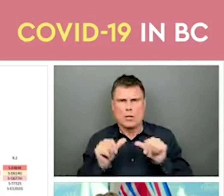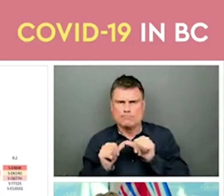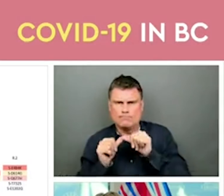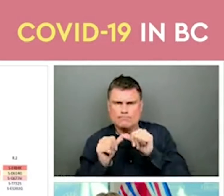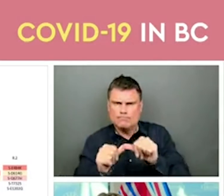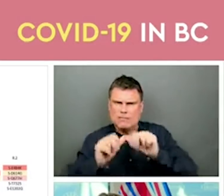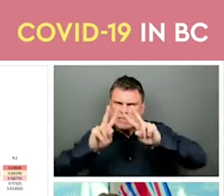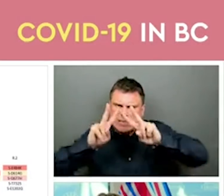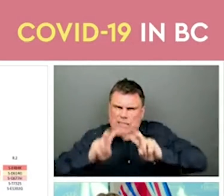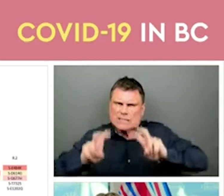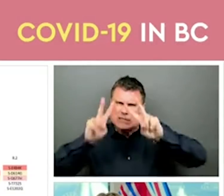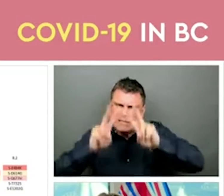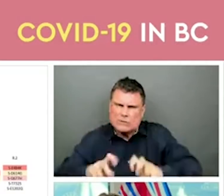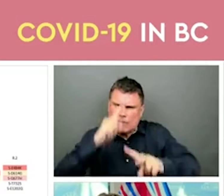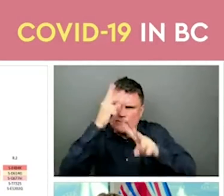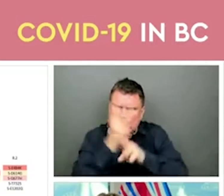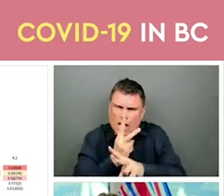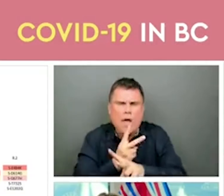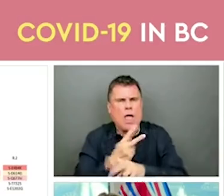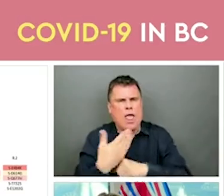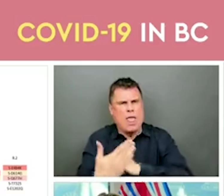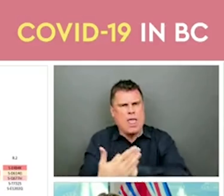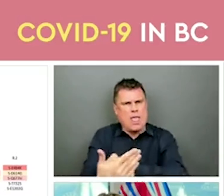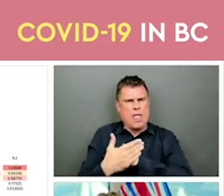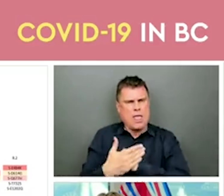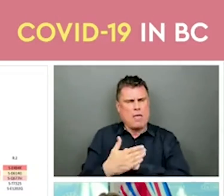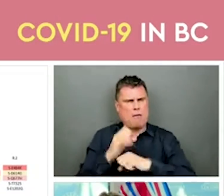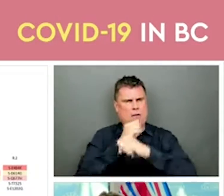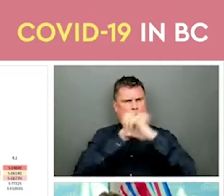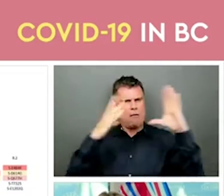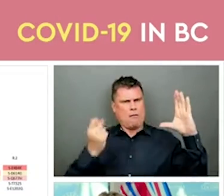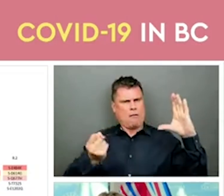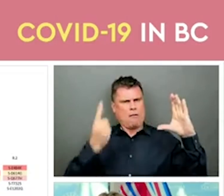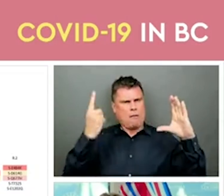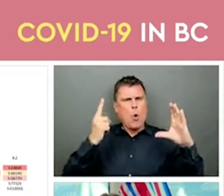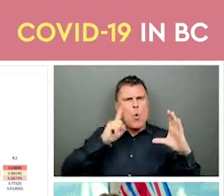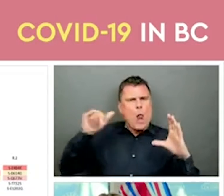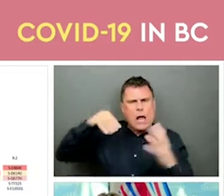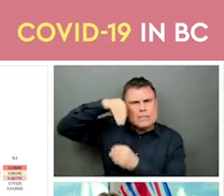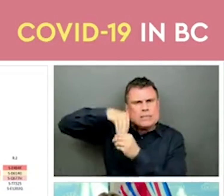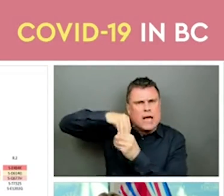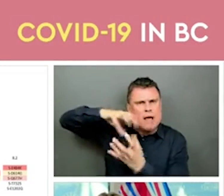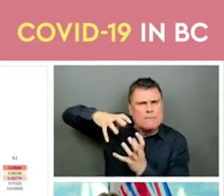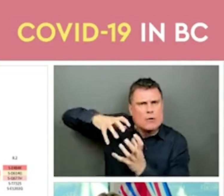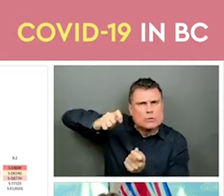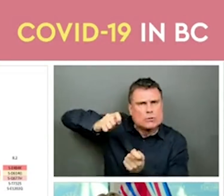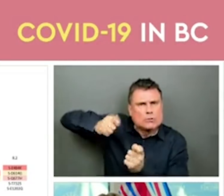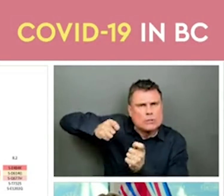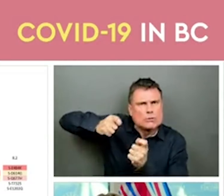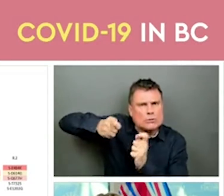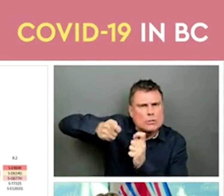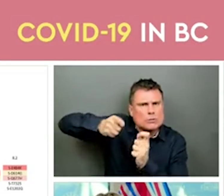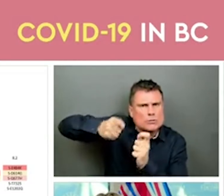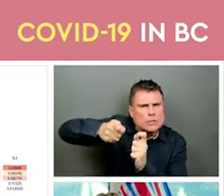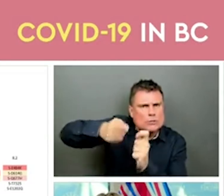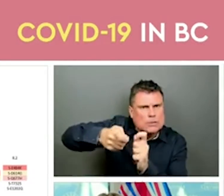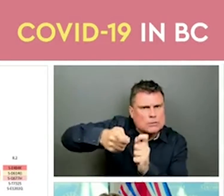understand what is changing in our environment over time. And that's what we will be reporting on going forward. And we'll